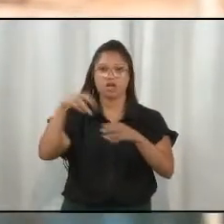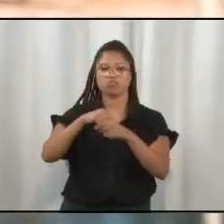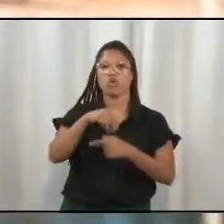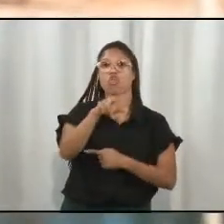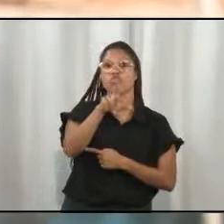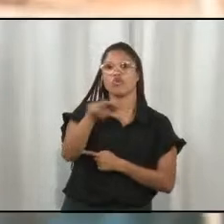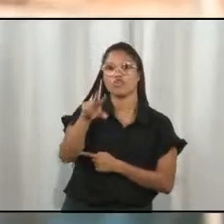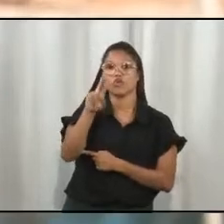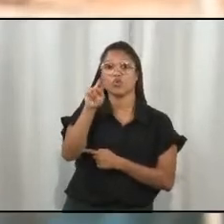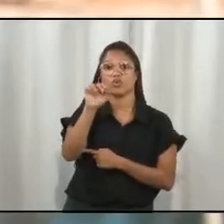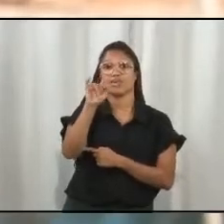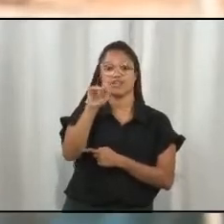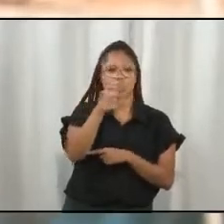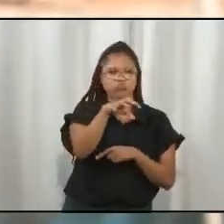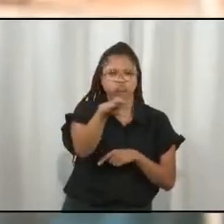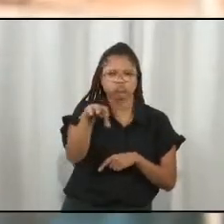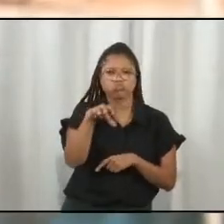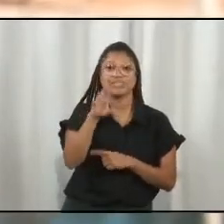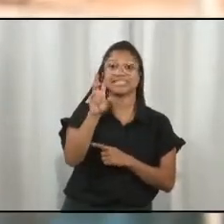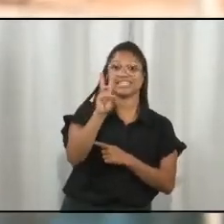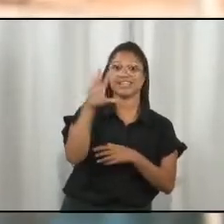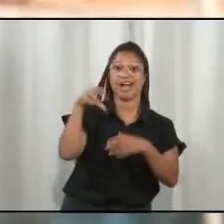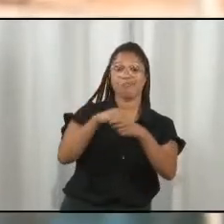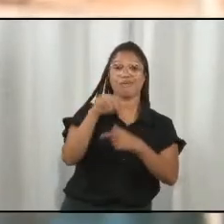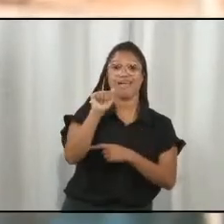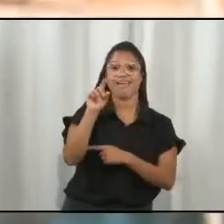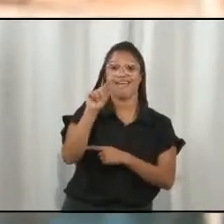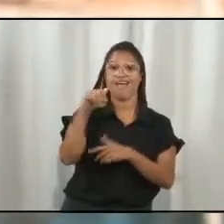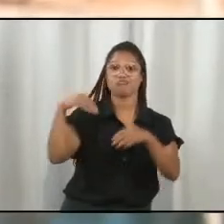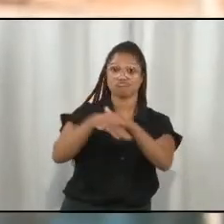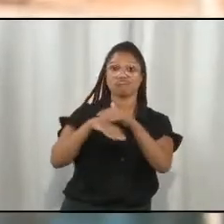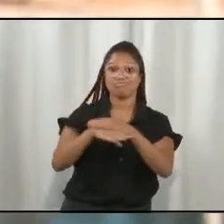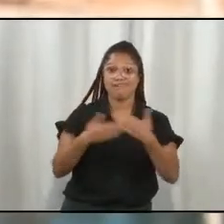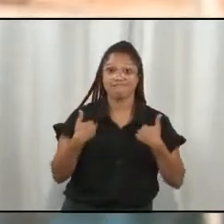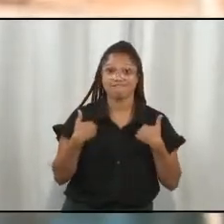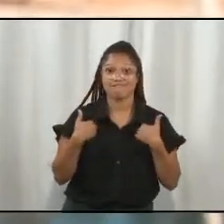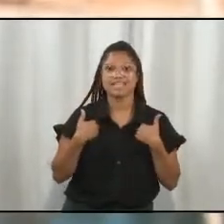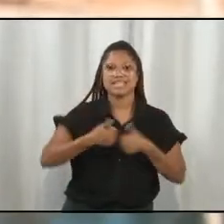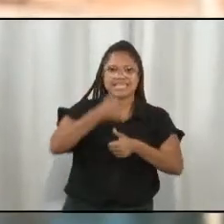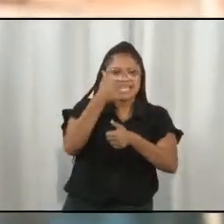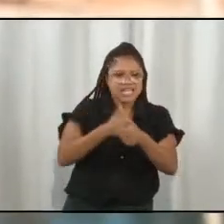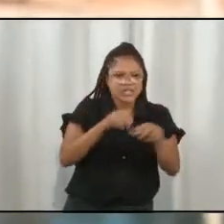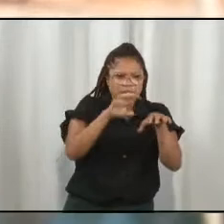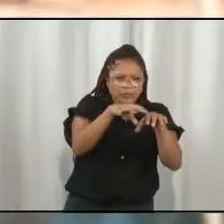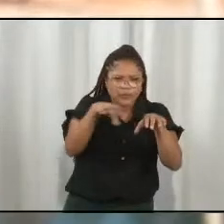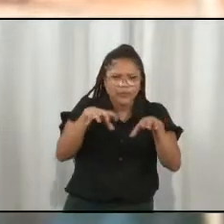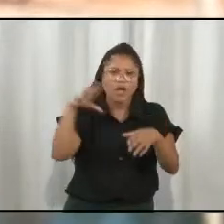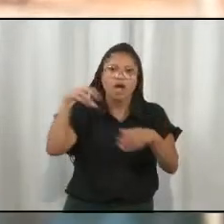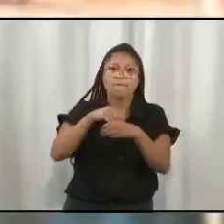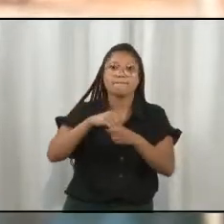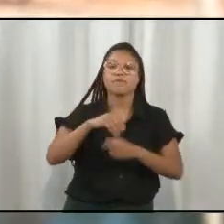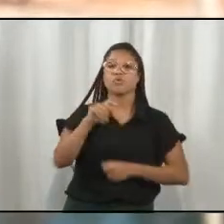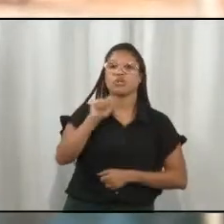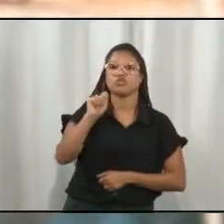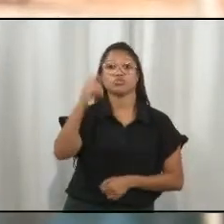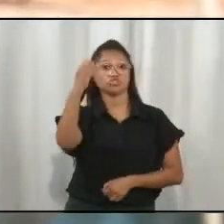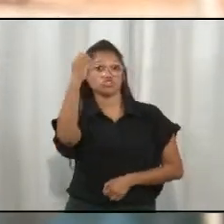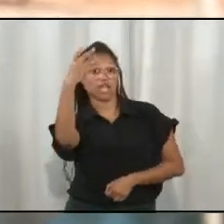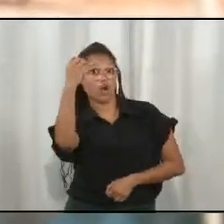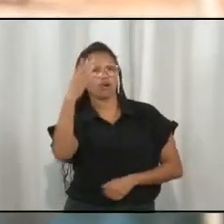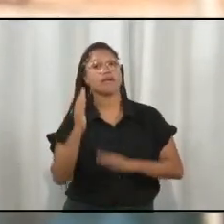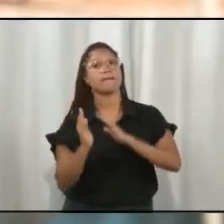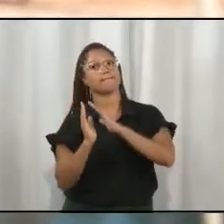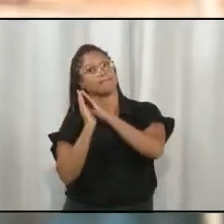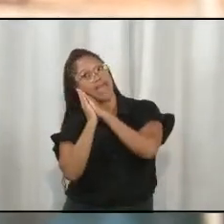33 units, 6 of which are ADA accessible. Each unit will have its own restroom and shower, bed and storage space, its